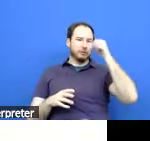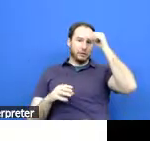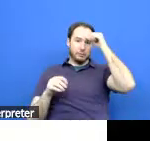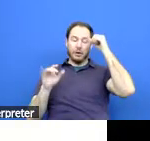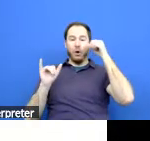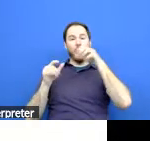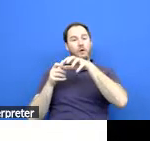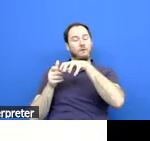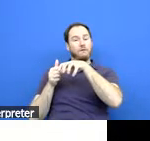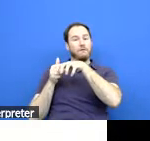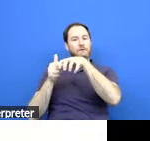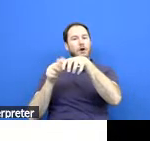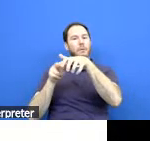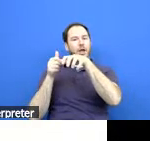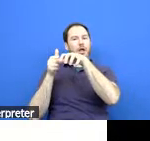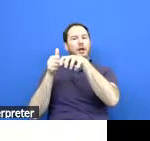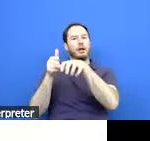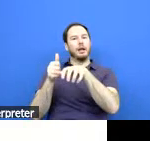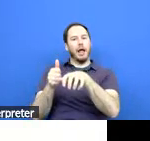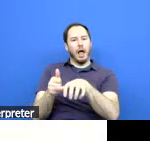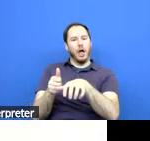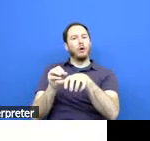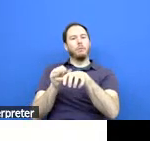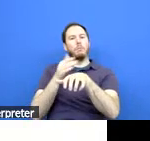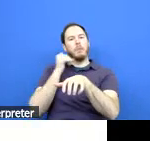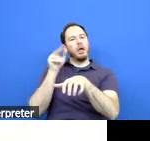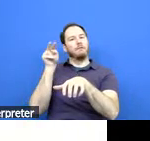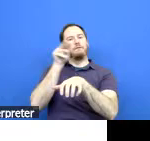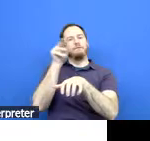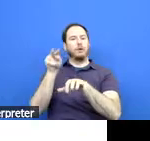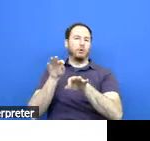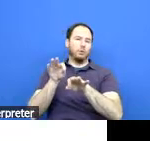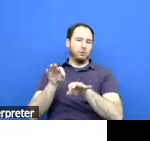down further, which again gives better over the view top.